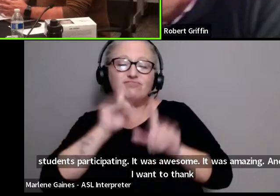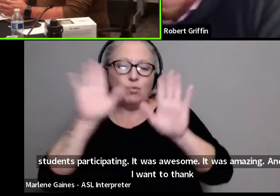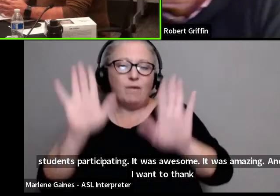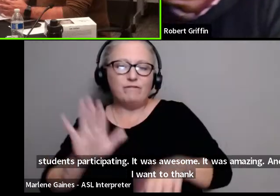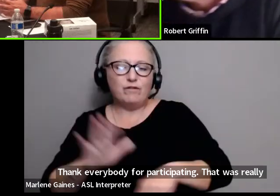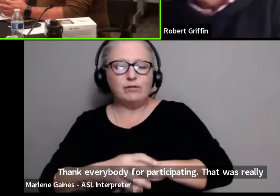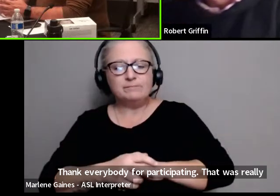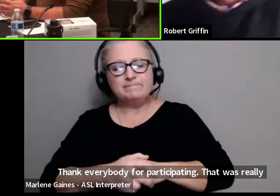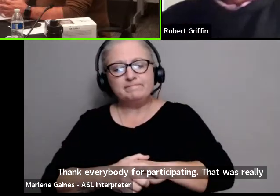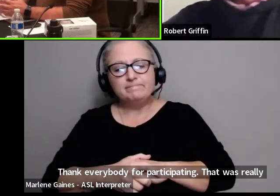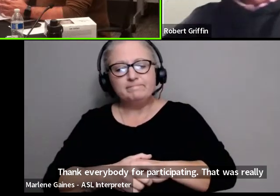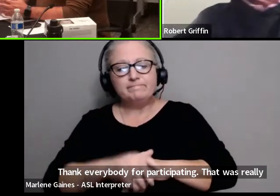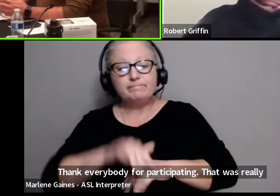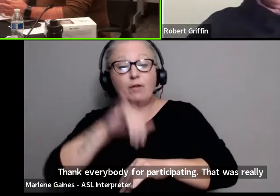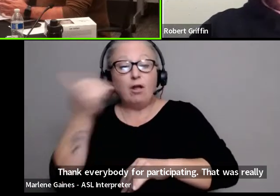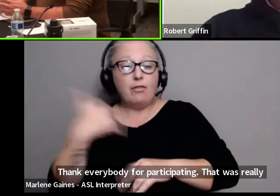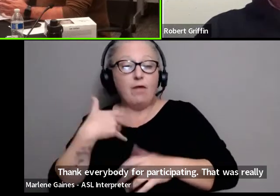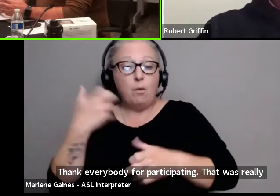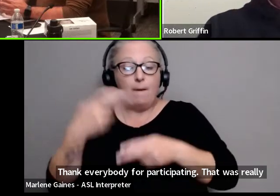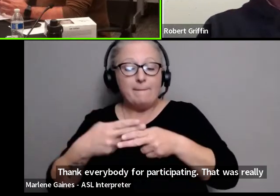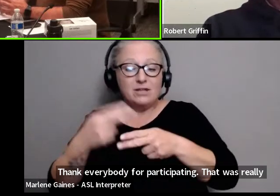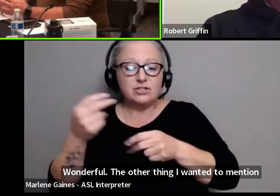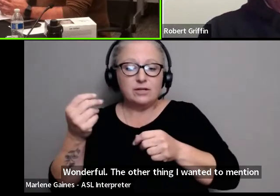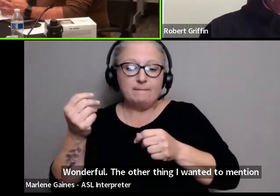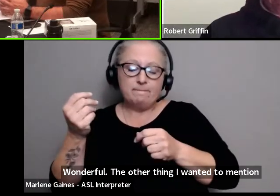wonderful. The other thing I wanted to mention was